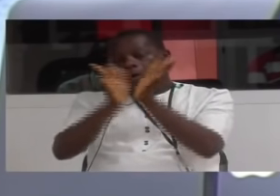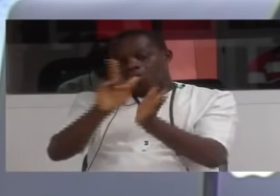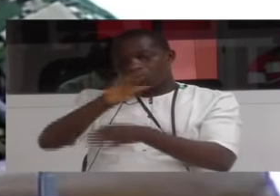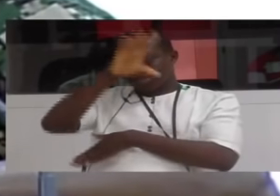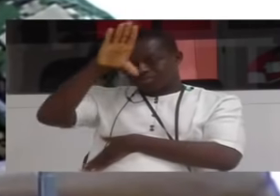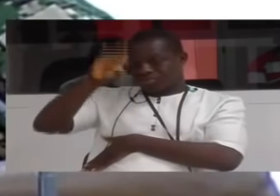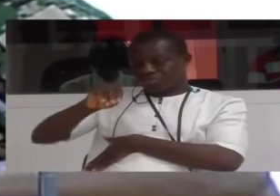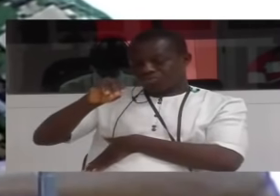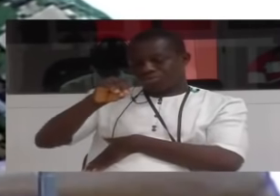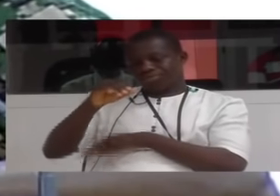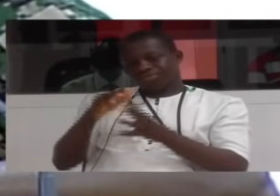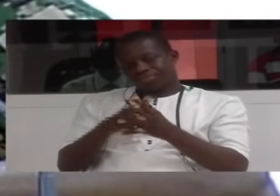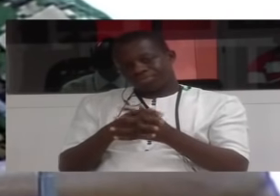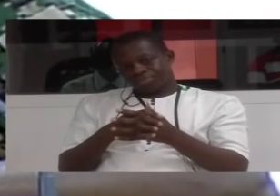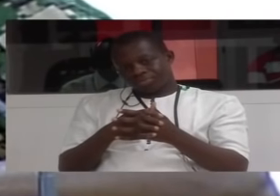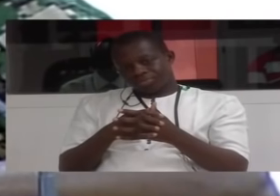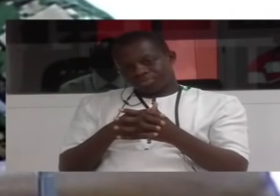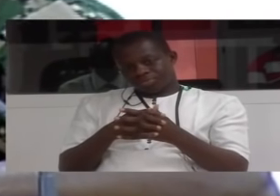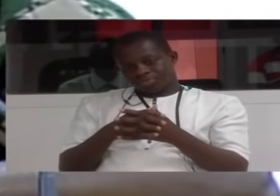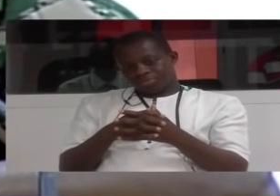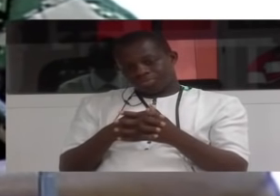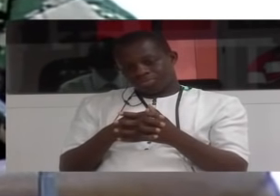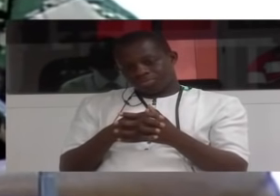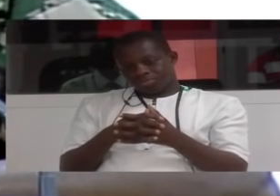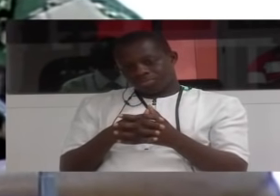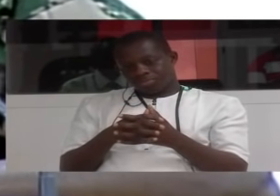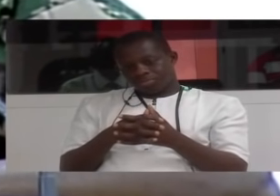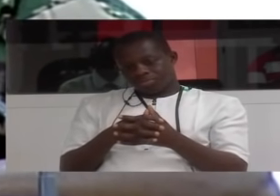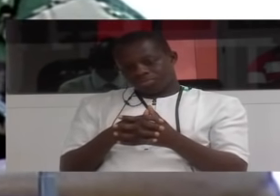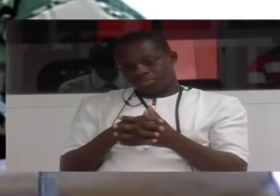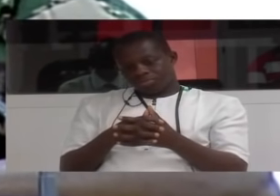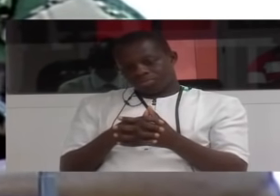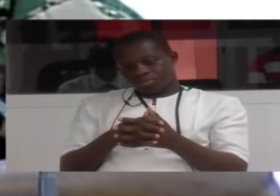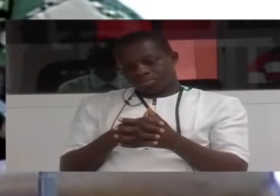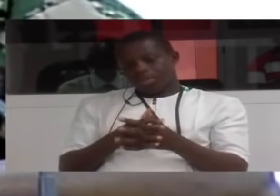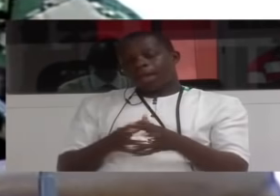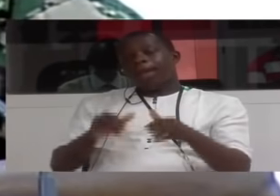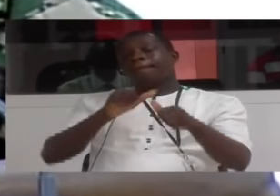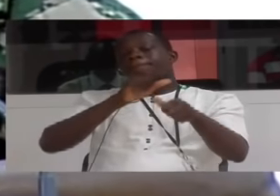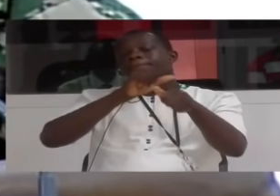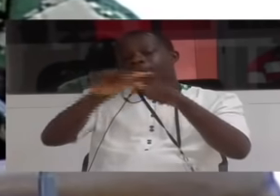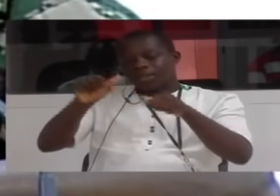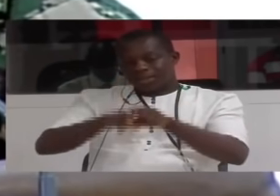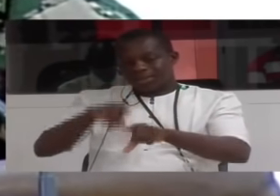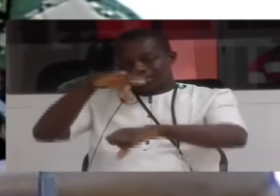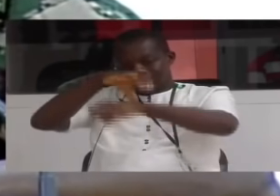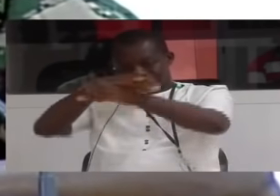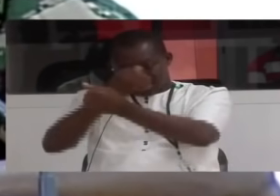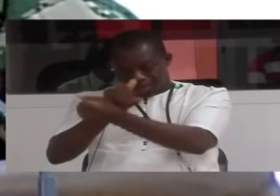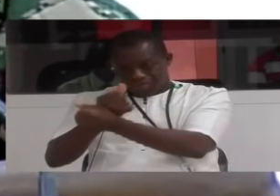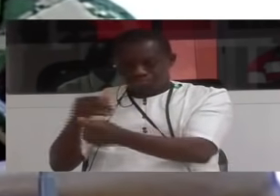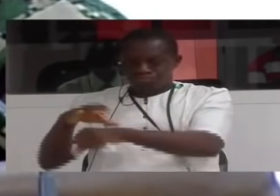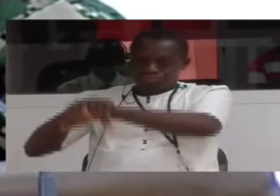Lepalum muna jël rek. Whatever means that can be taken. Ñi nang len tiyé ngeen indi len ci Gambia bi reey len sul